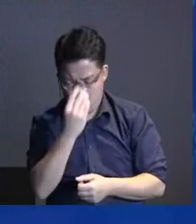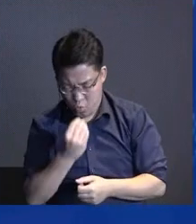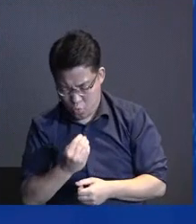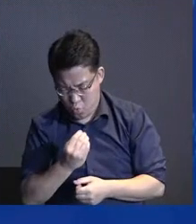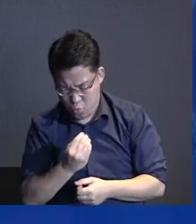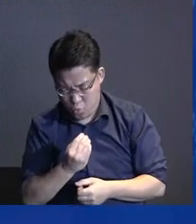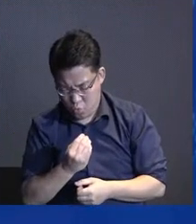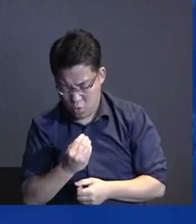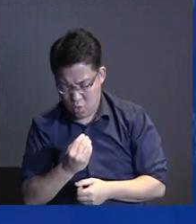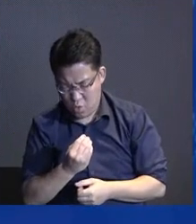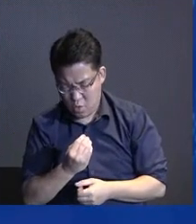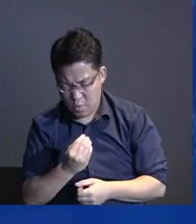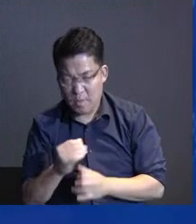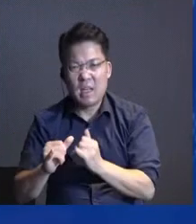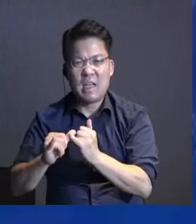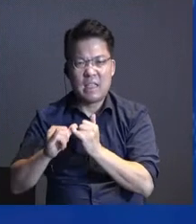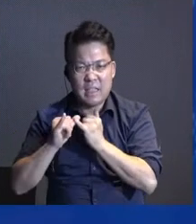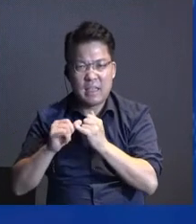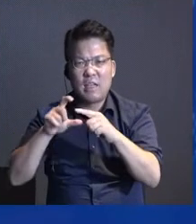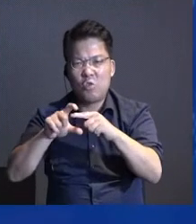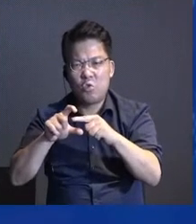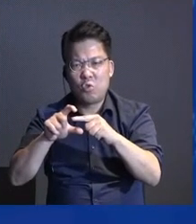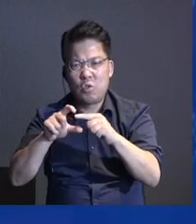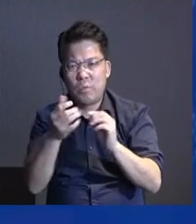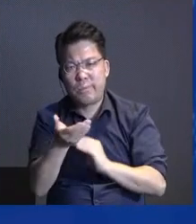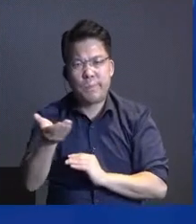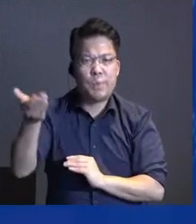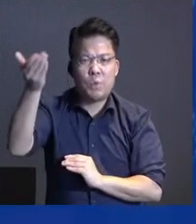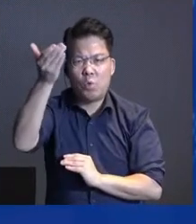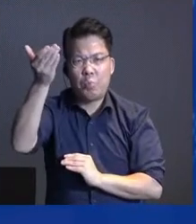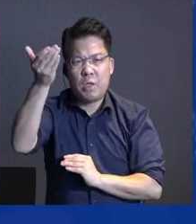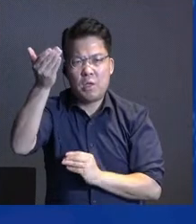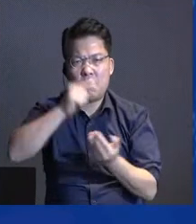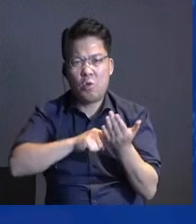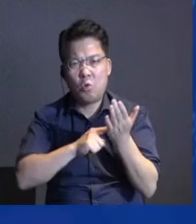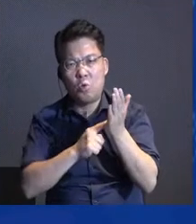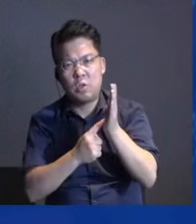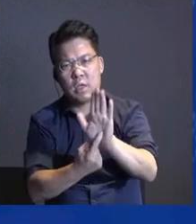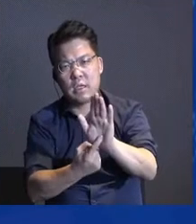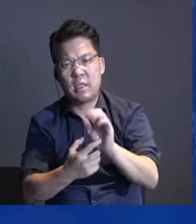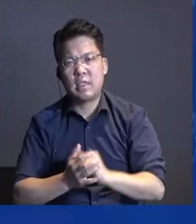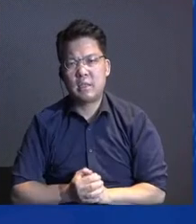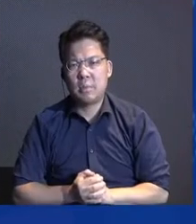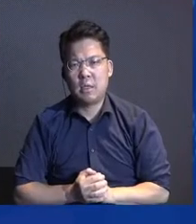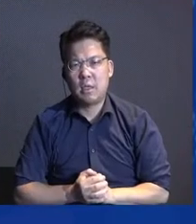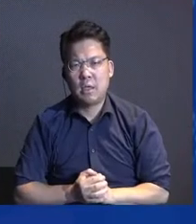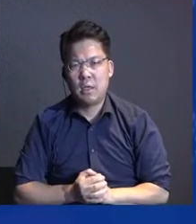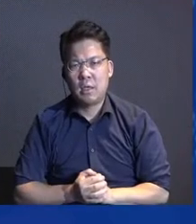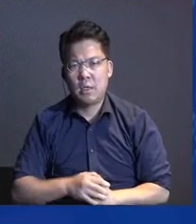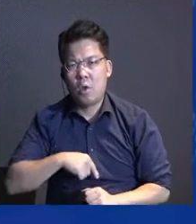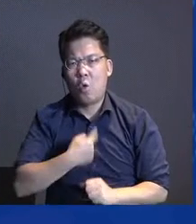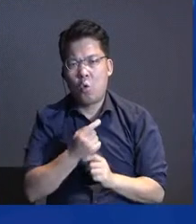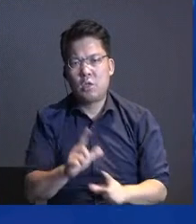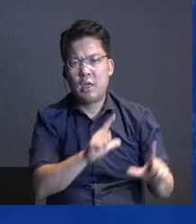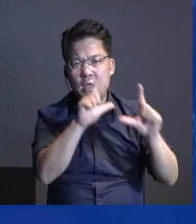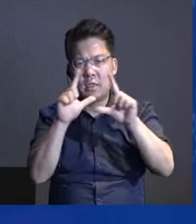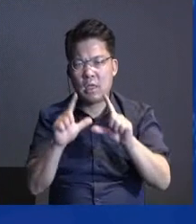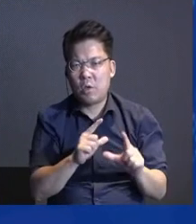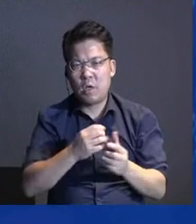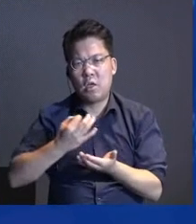Low-income older people living alone are the most at risk from social isolation and loneliness during the COVID-19